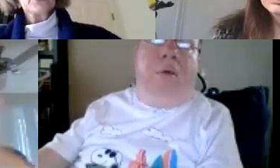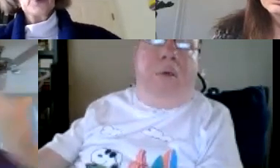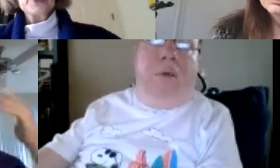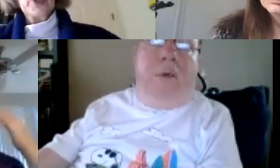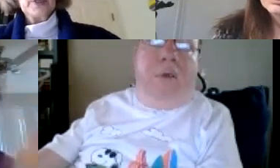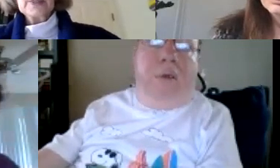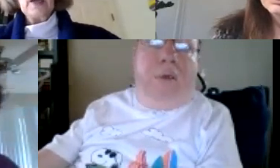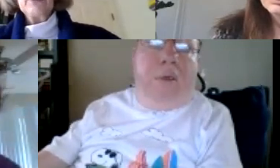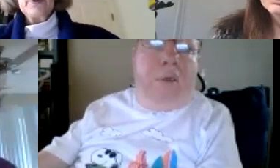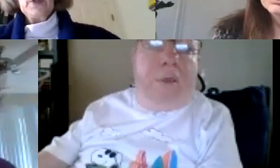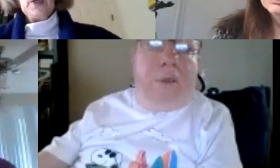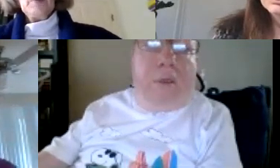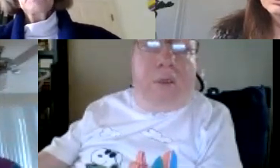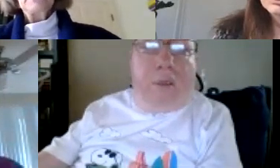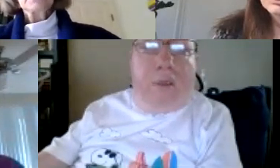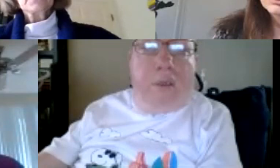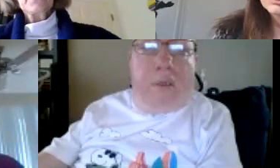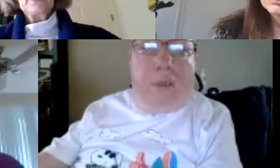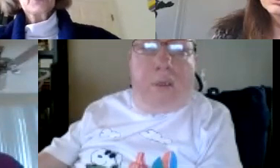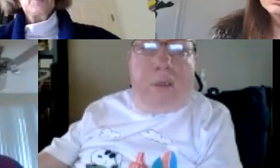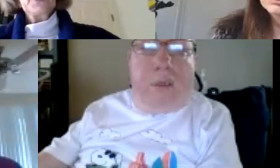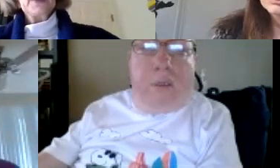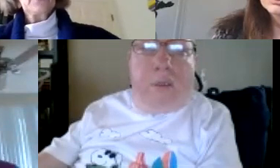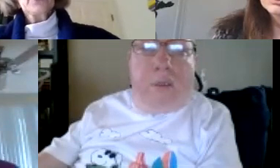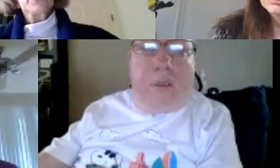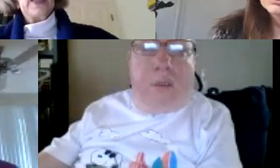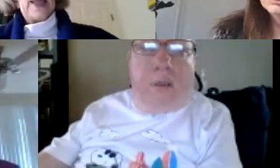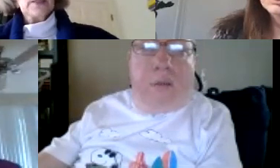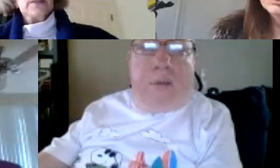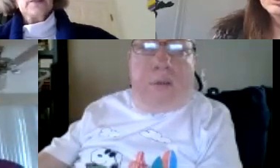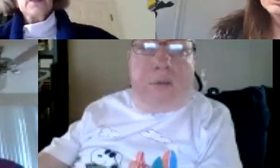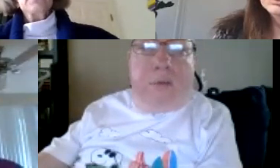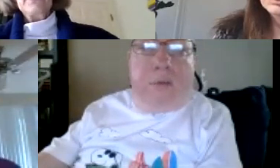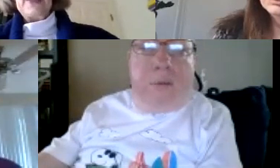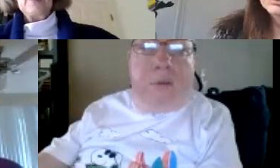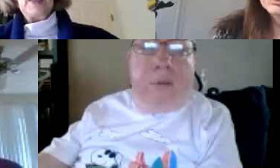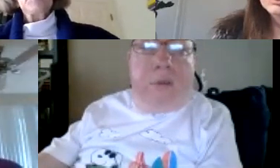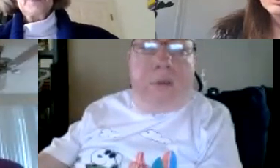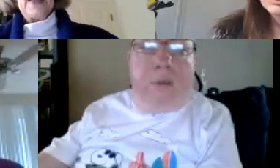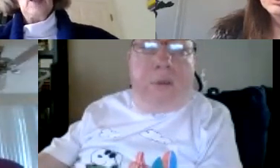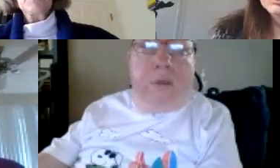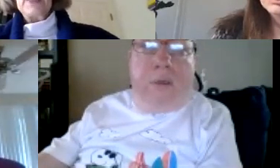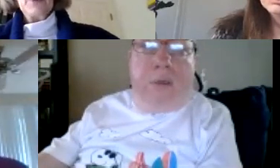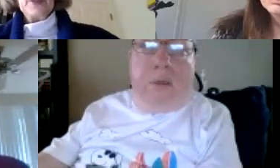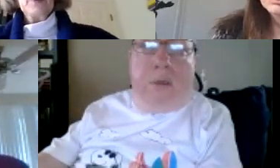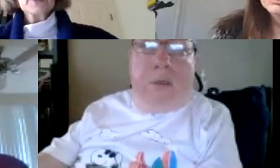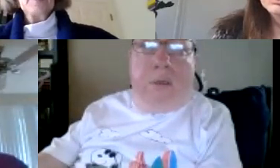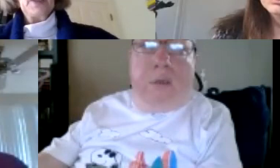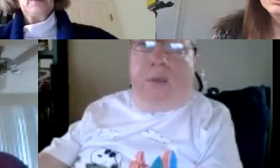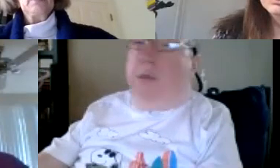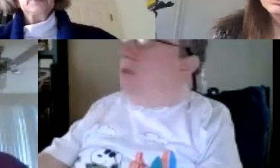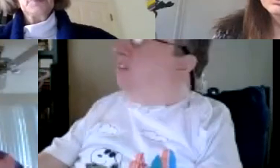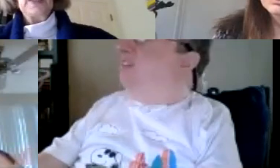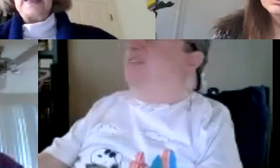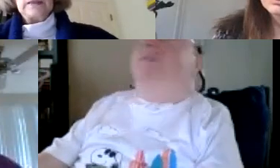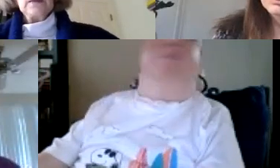with registration itself, but they have told me that in certain cases, they have been able to help. And I would think with